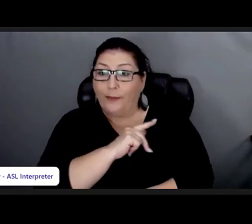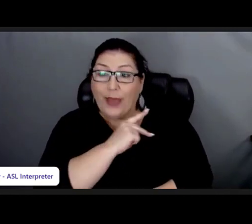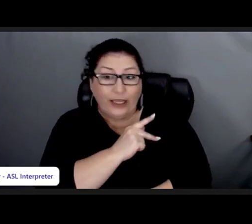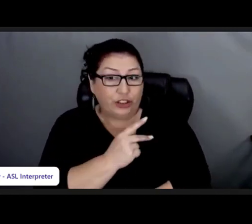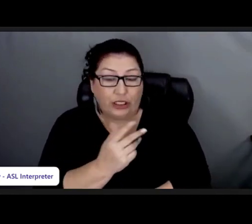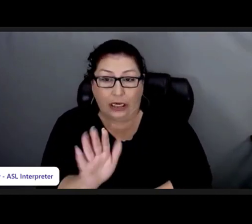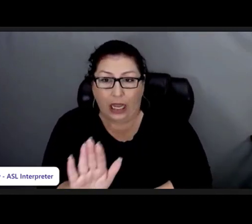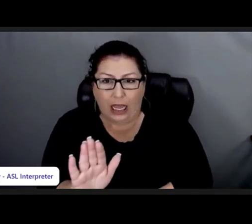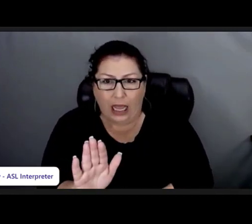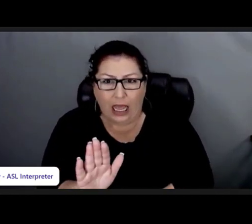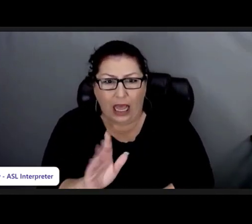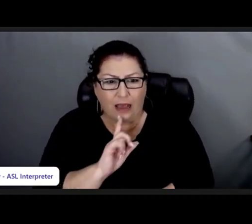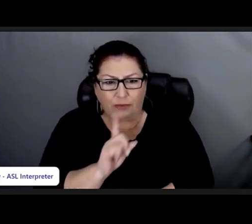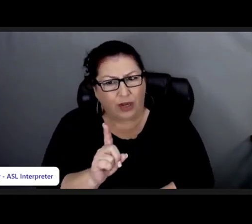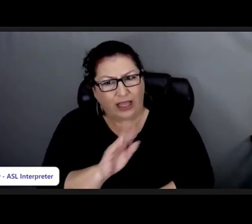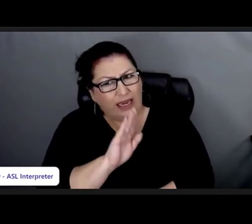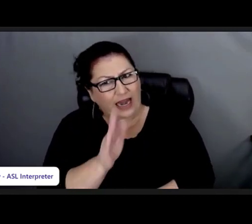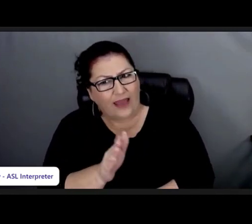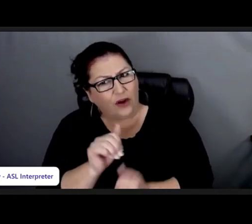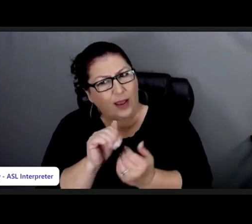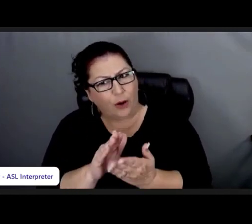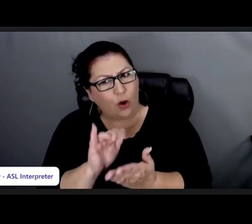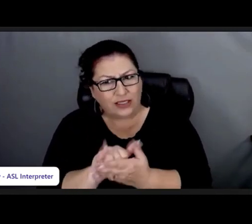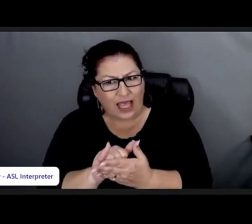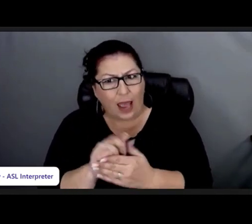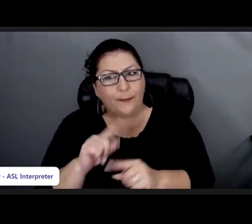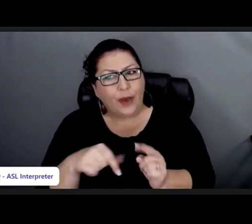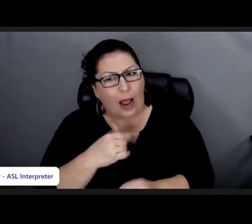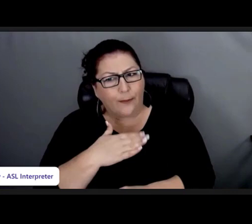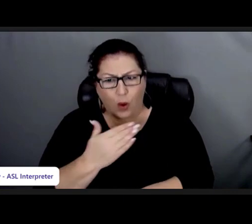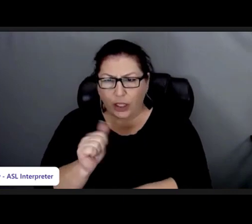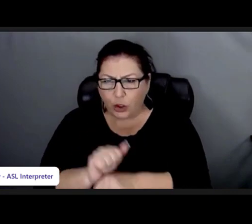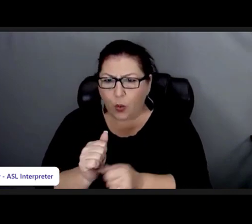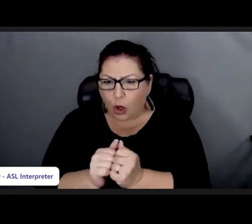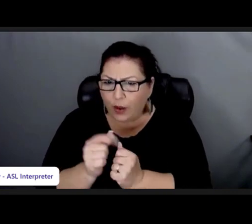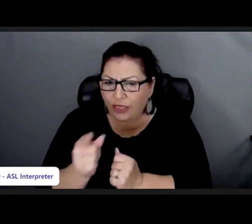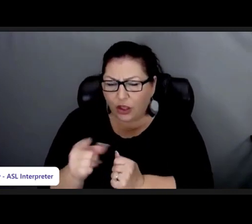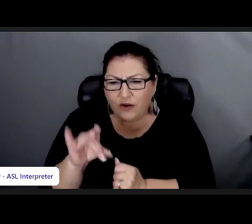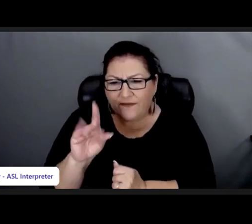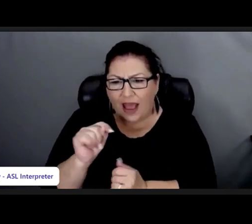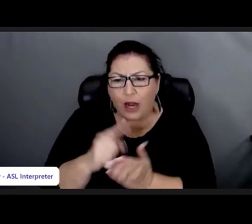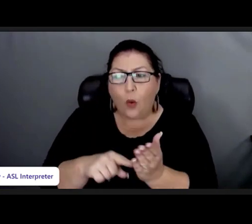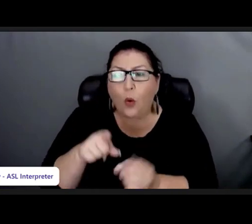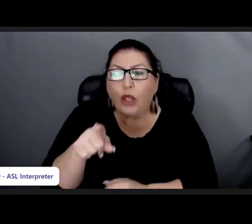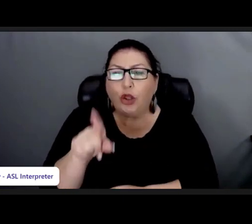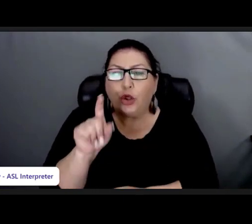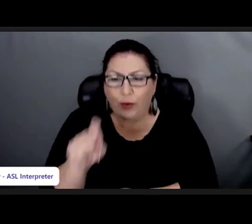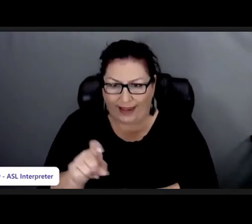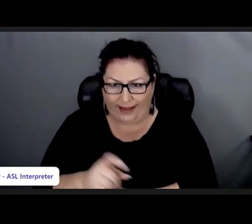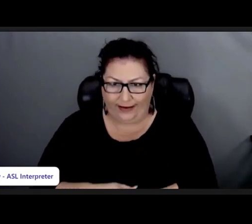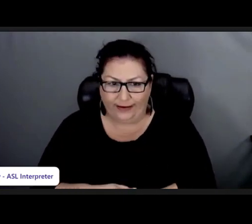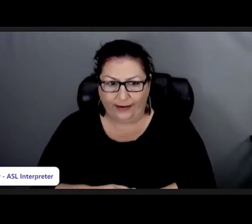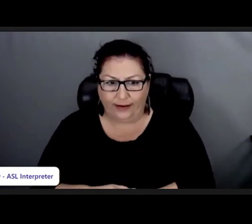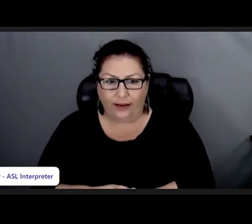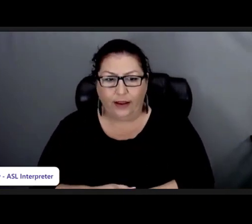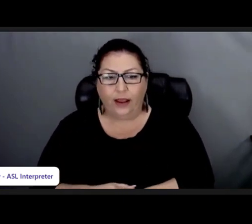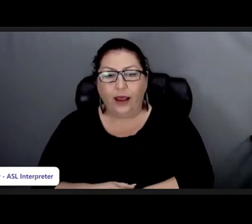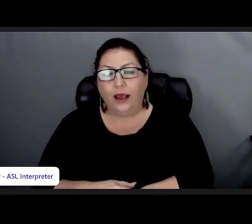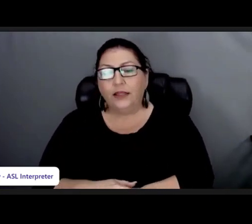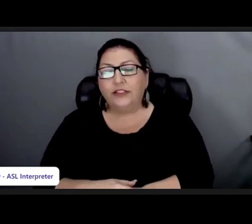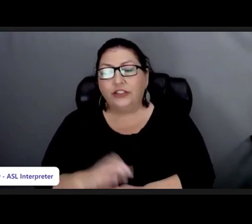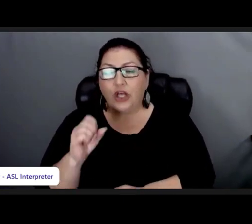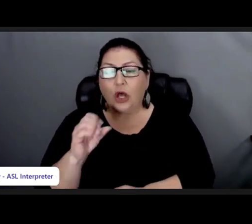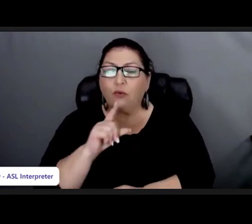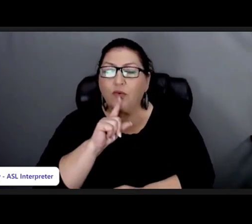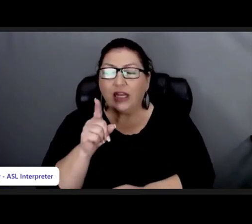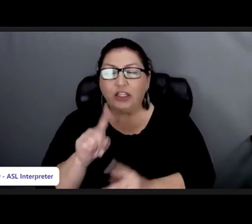you, never come across that, but I'm willing to work with you to find out what you need, right? And really starting